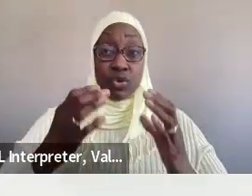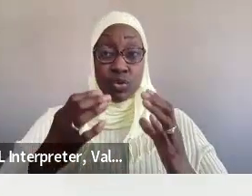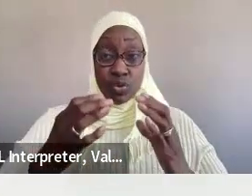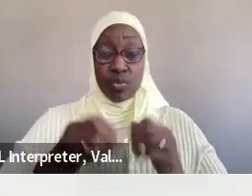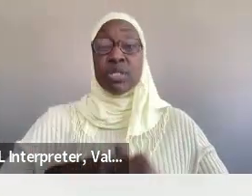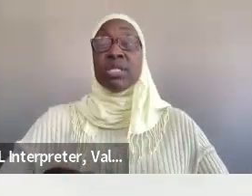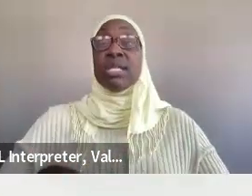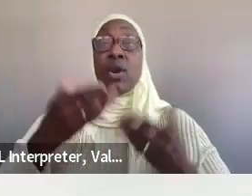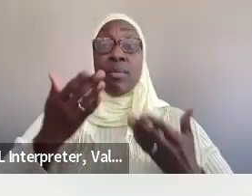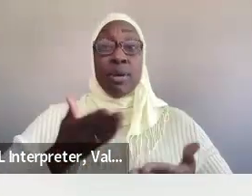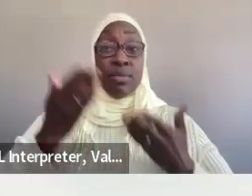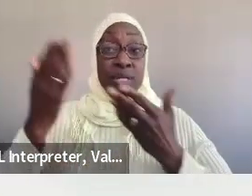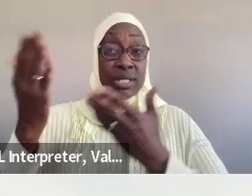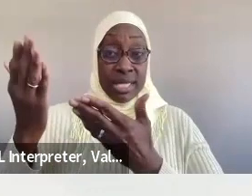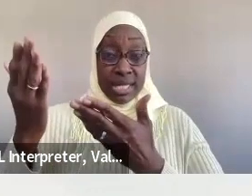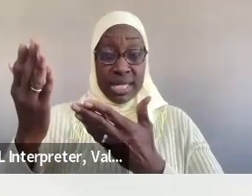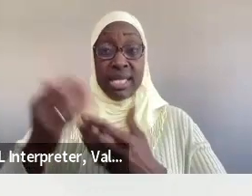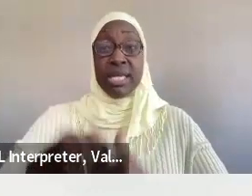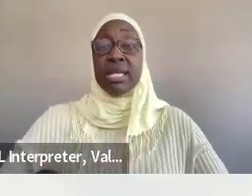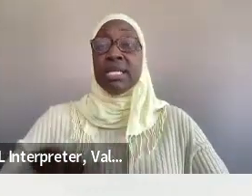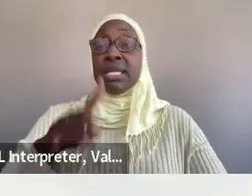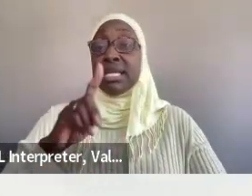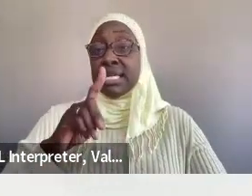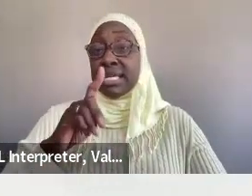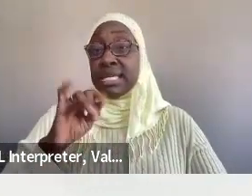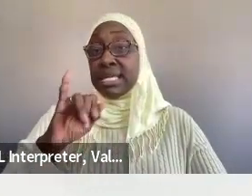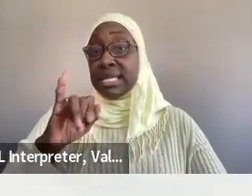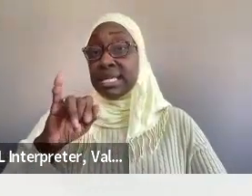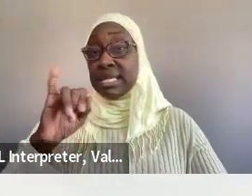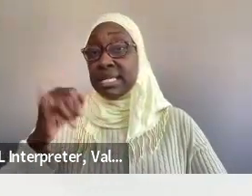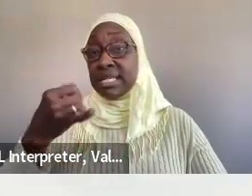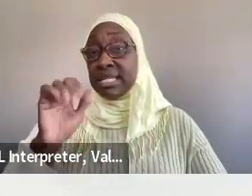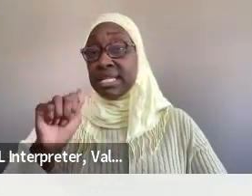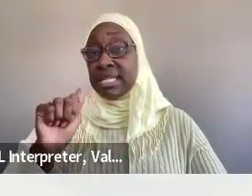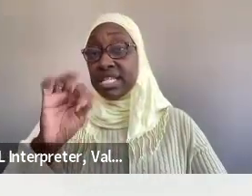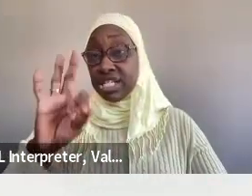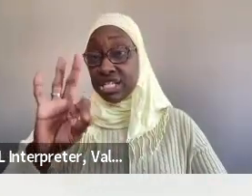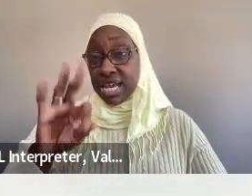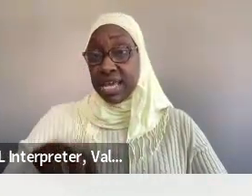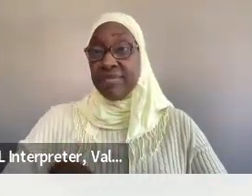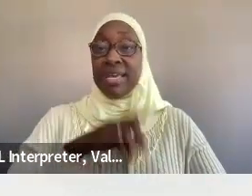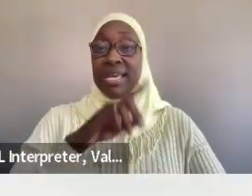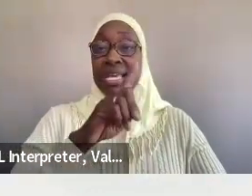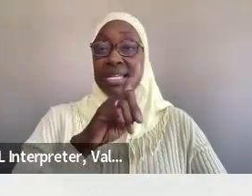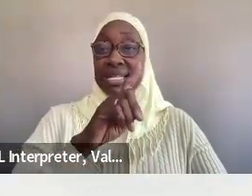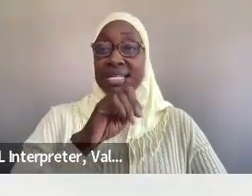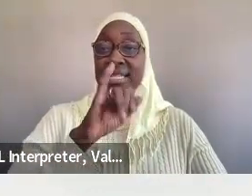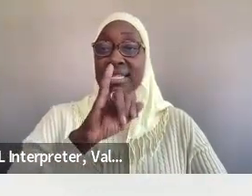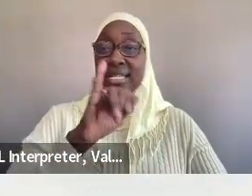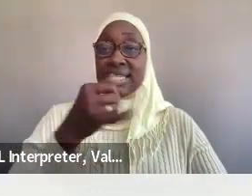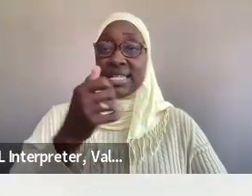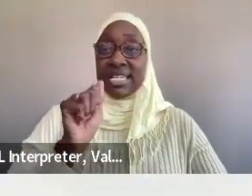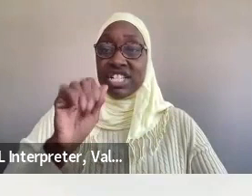that we'll be presenting are DJAF and DJAB, and Farheen explained what the acronym stands for.